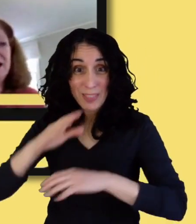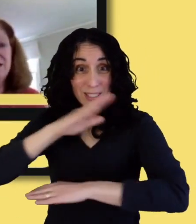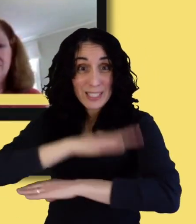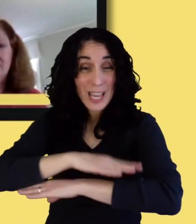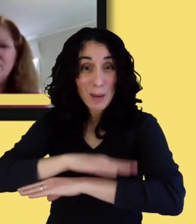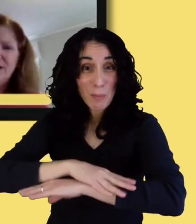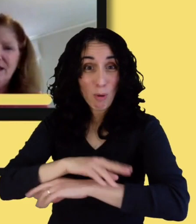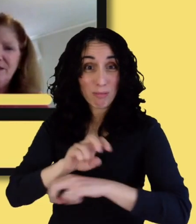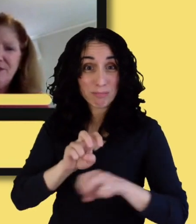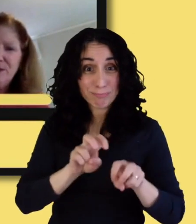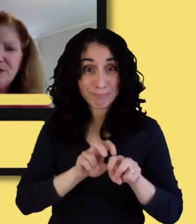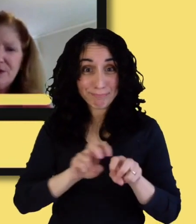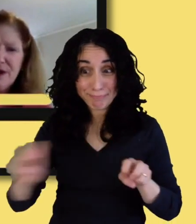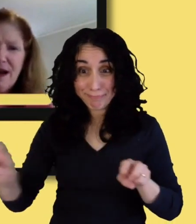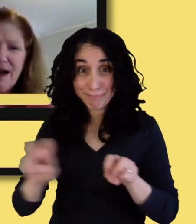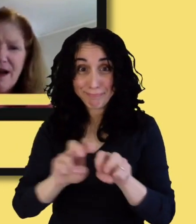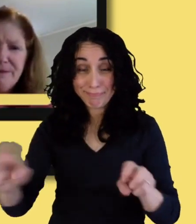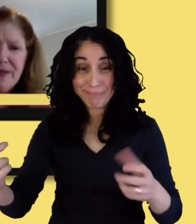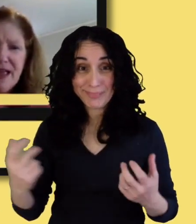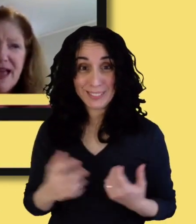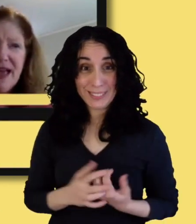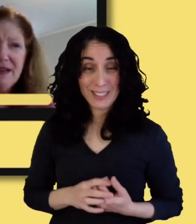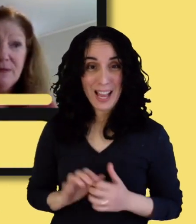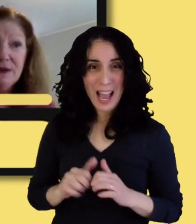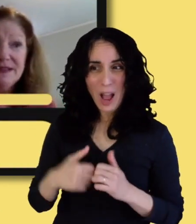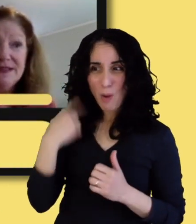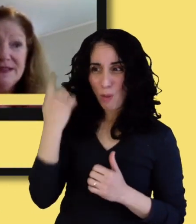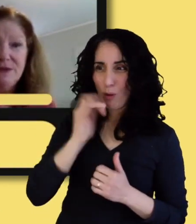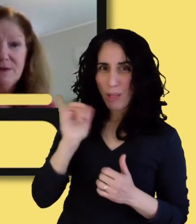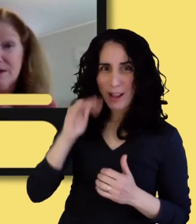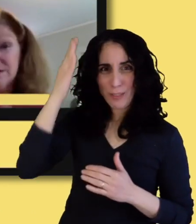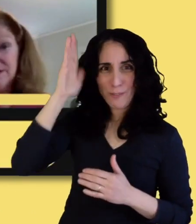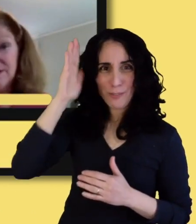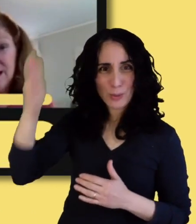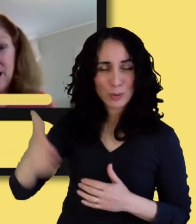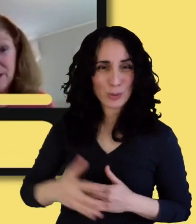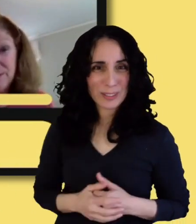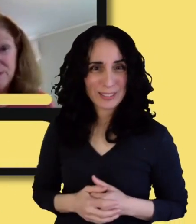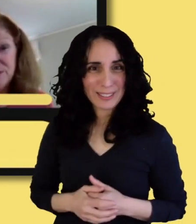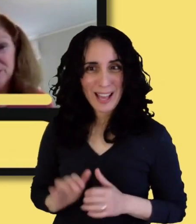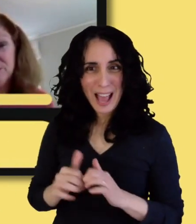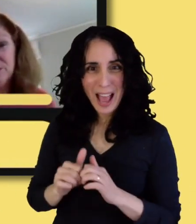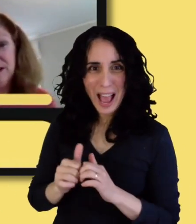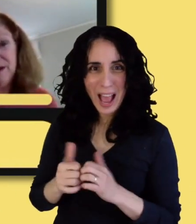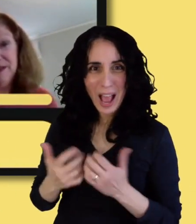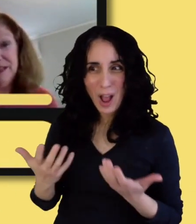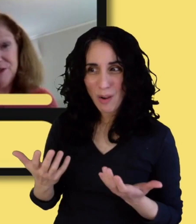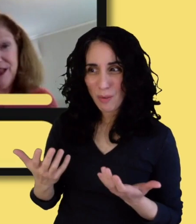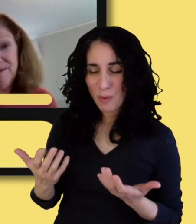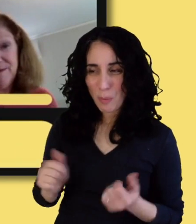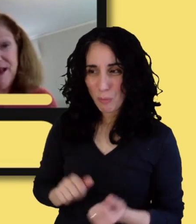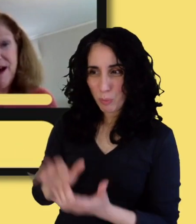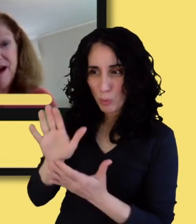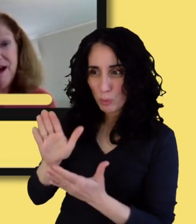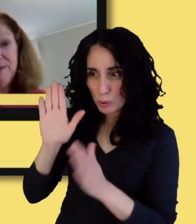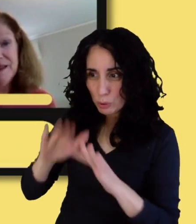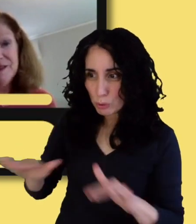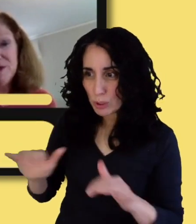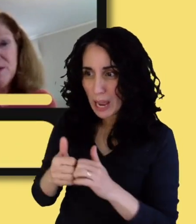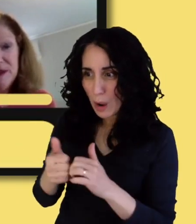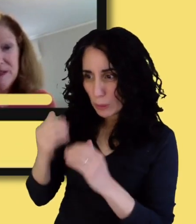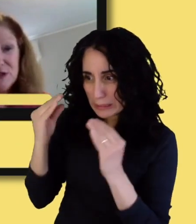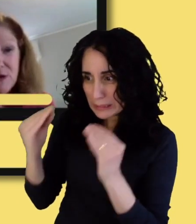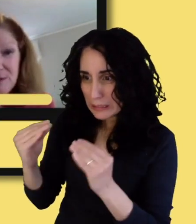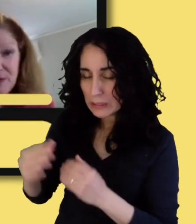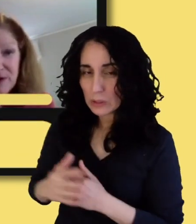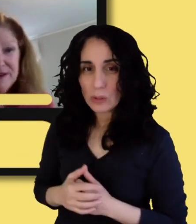how does that look in the future? And what does that do to how we approach the children and how we teach them?